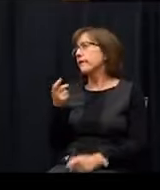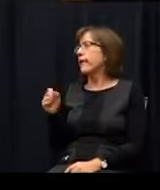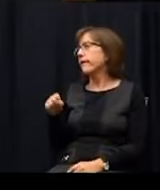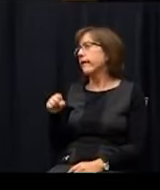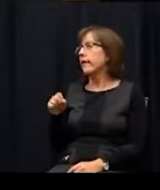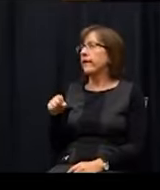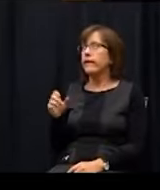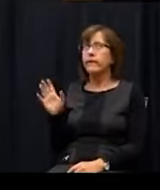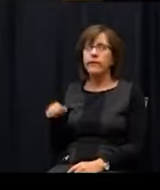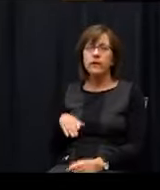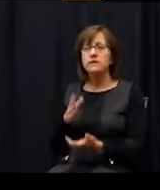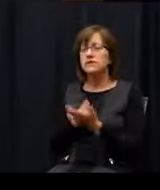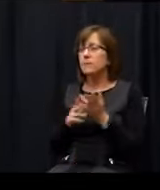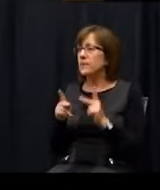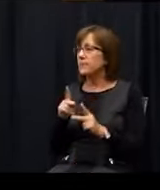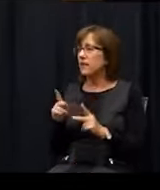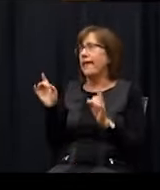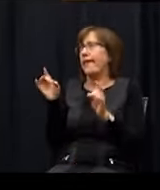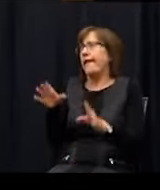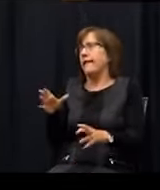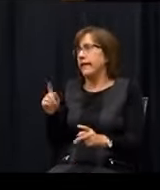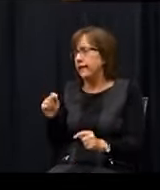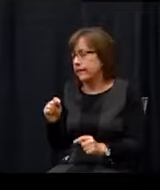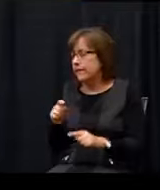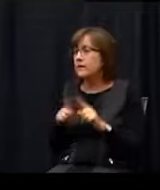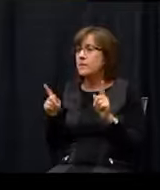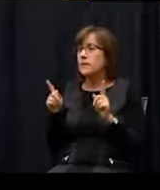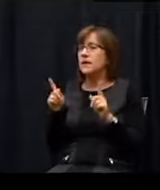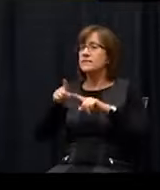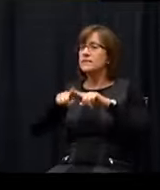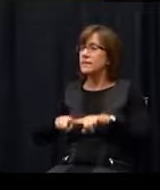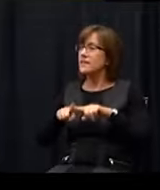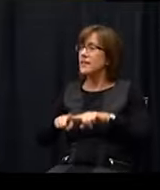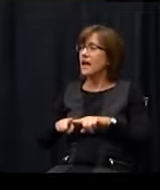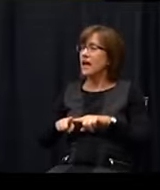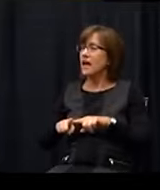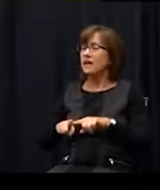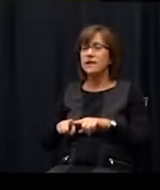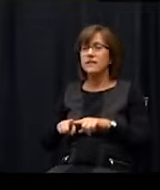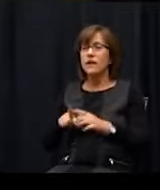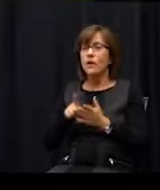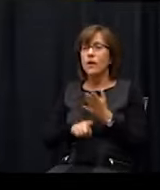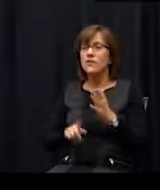there's some people who hate the deep breathing. So depending on what children like